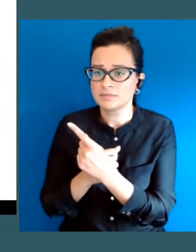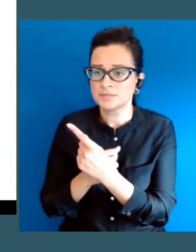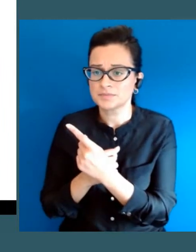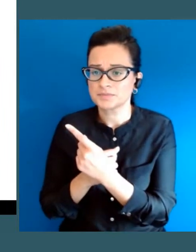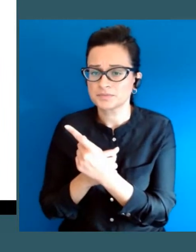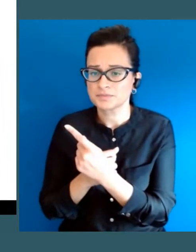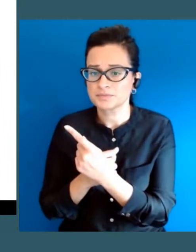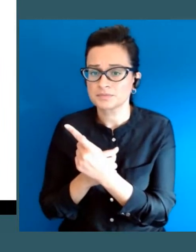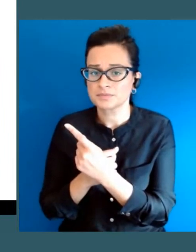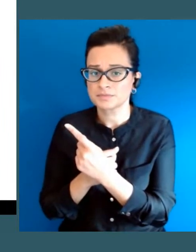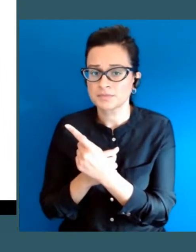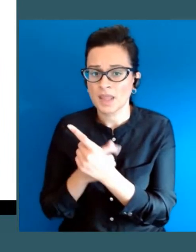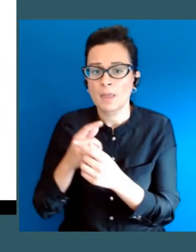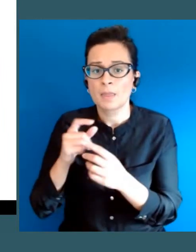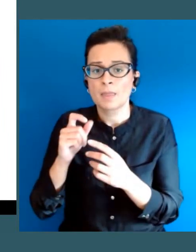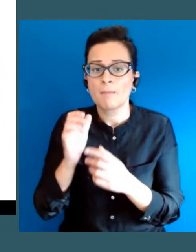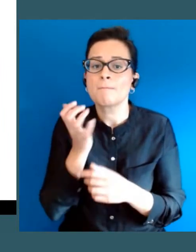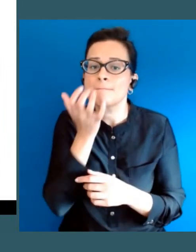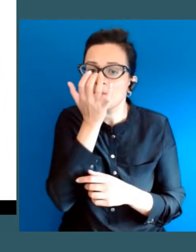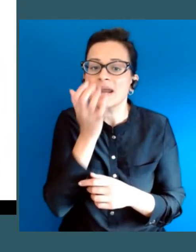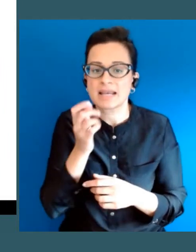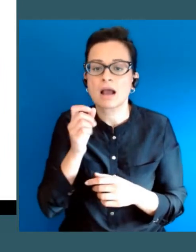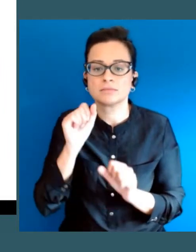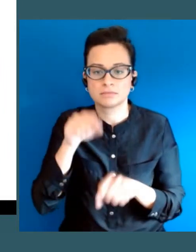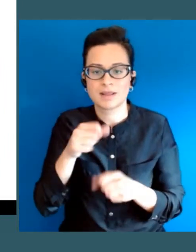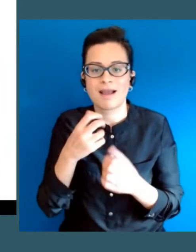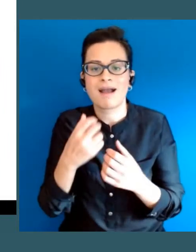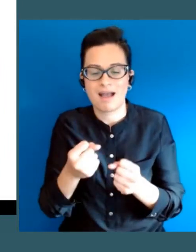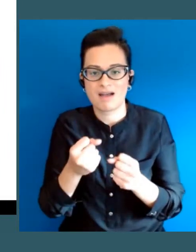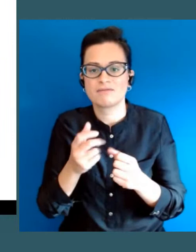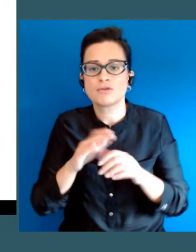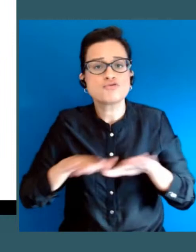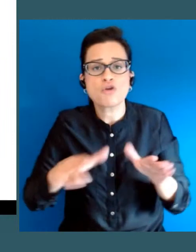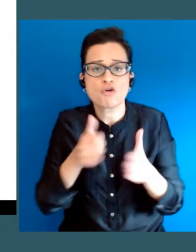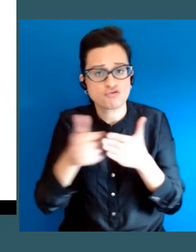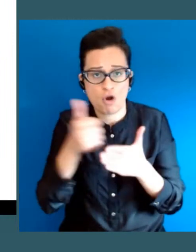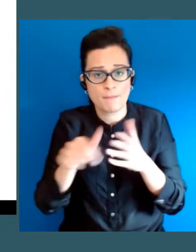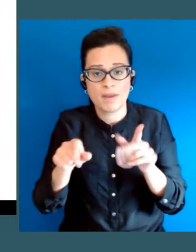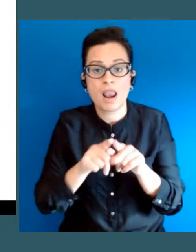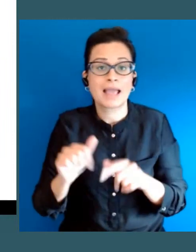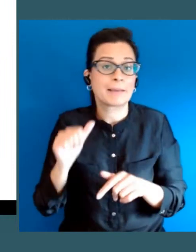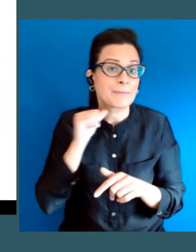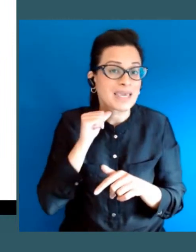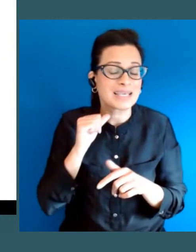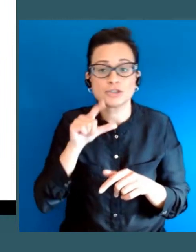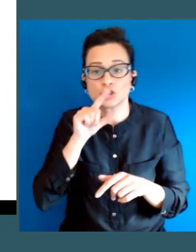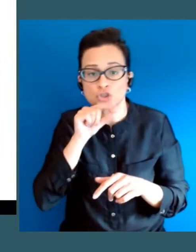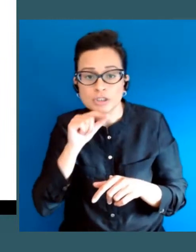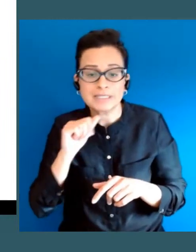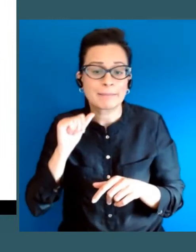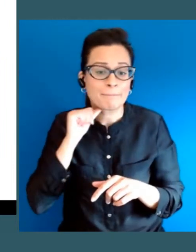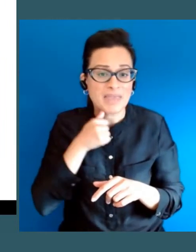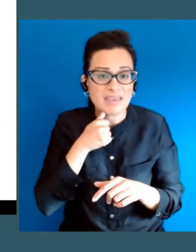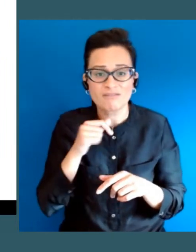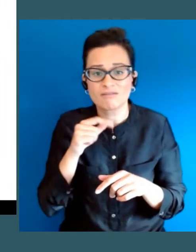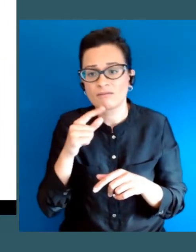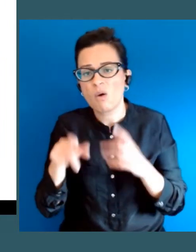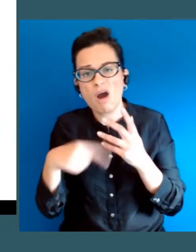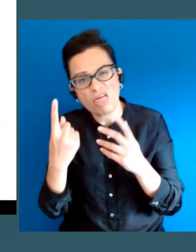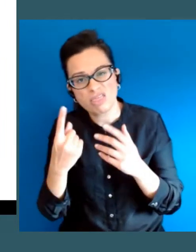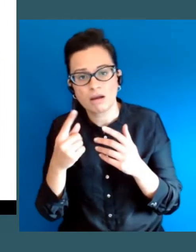so it's in there. Then you have some more of the uncommon things. So you actually like meat, so chicken and beef and other meats. That's really uncommon